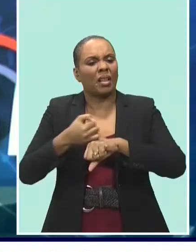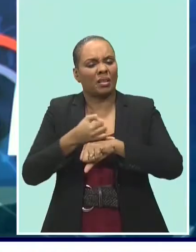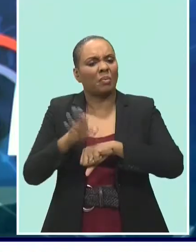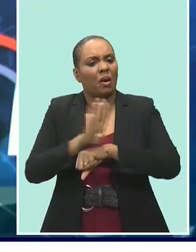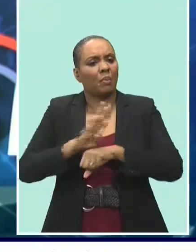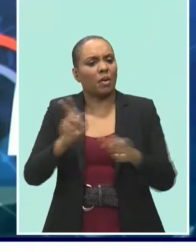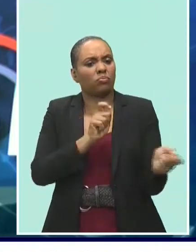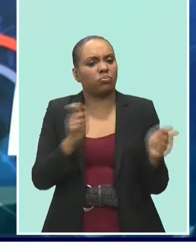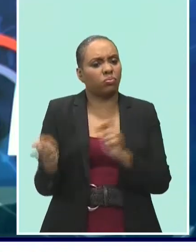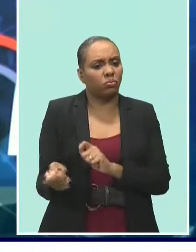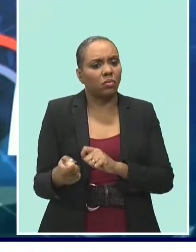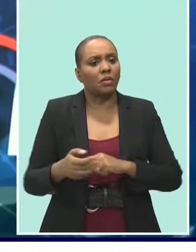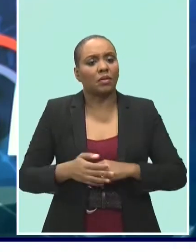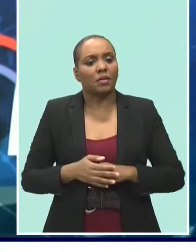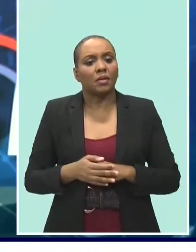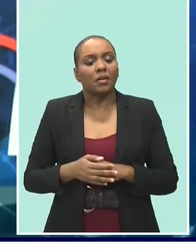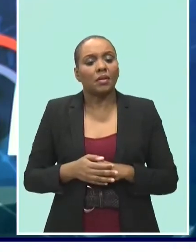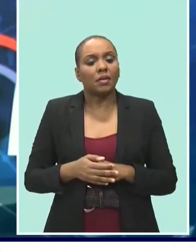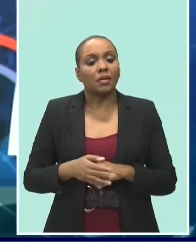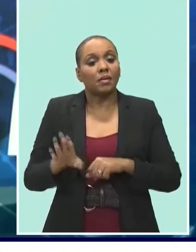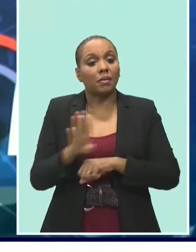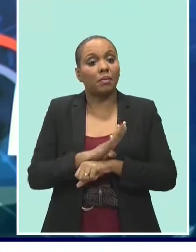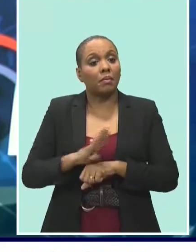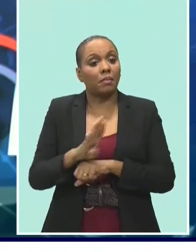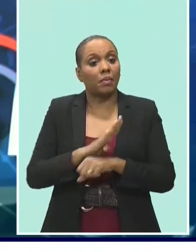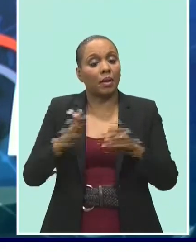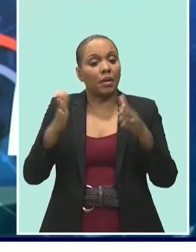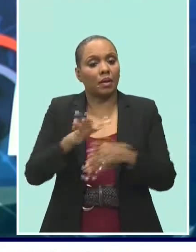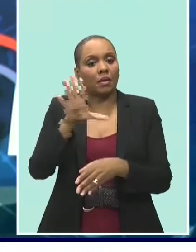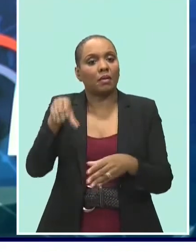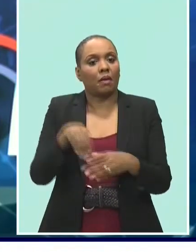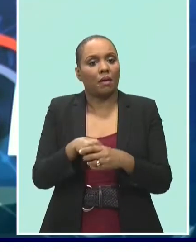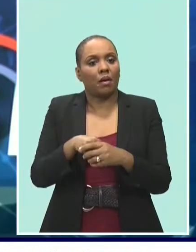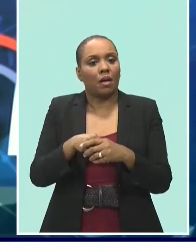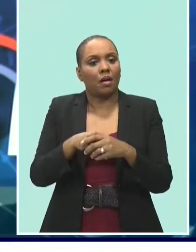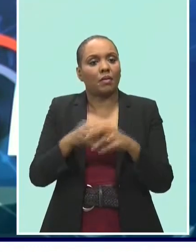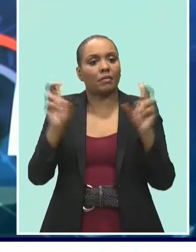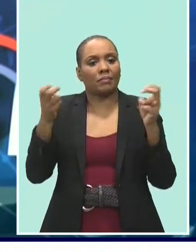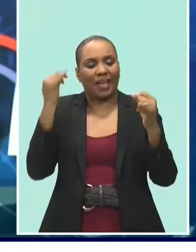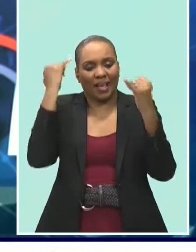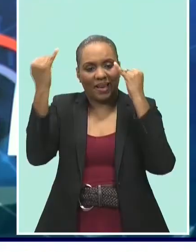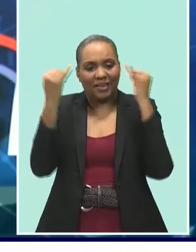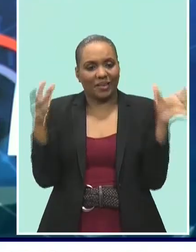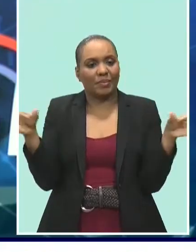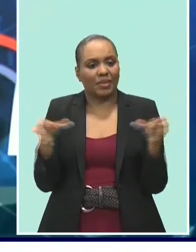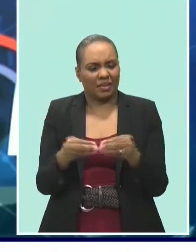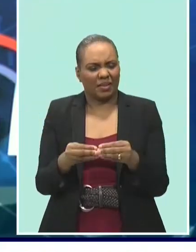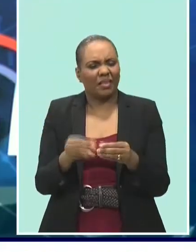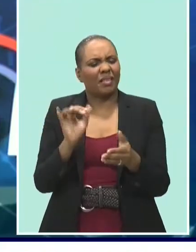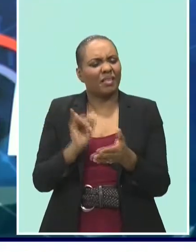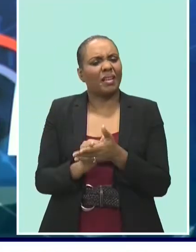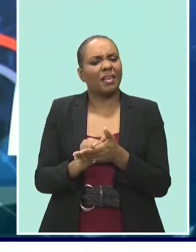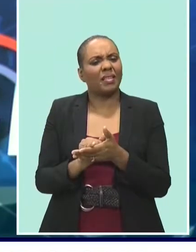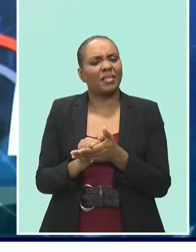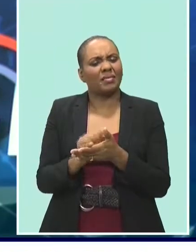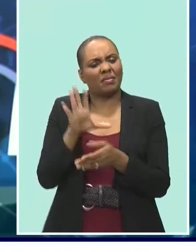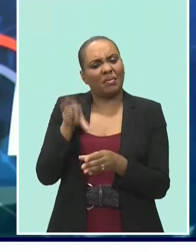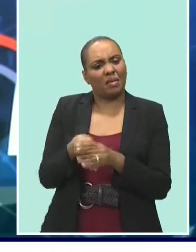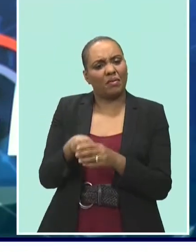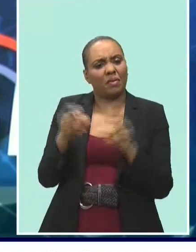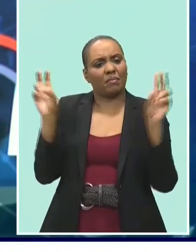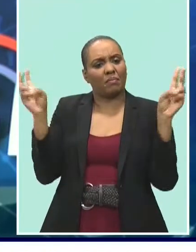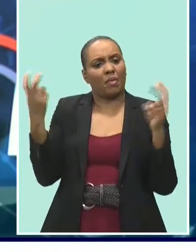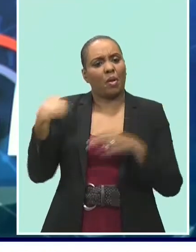representing a wide cross-section of society took part in the Ideas Forum, part of the We Gather in 2020 initiative at the St.